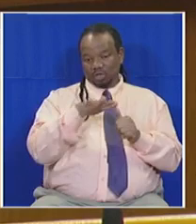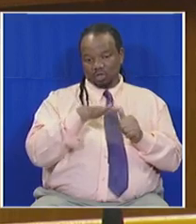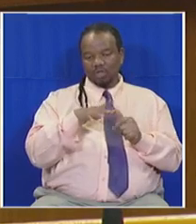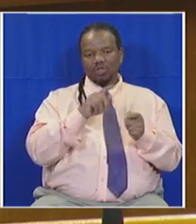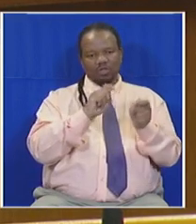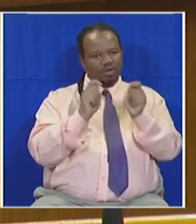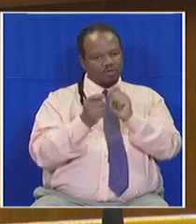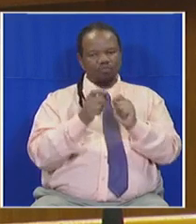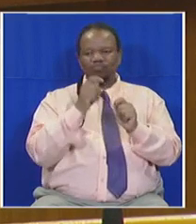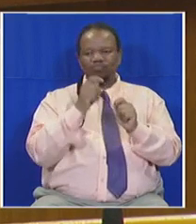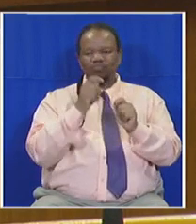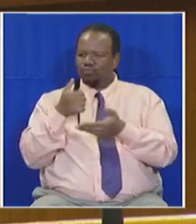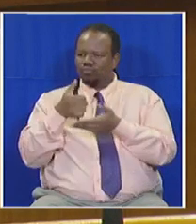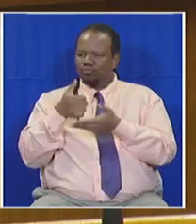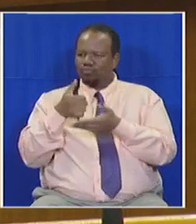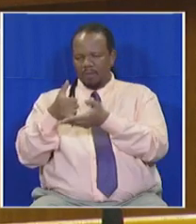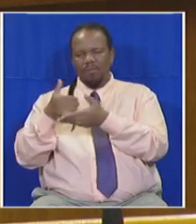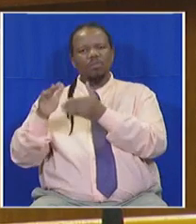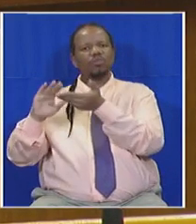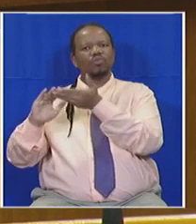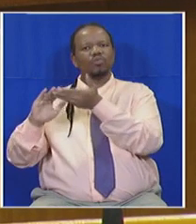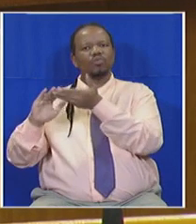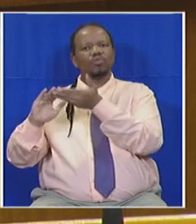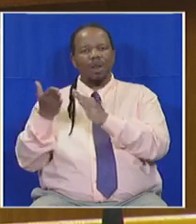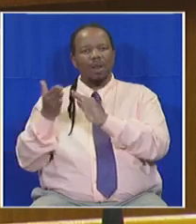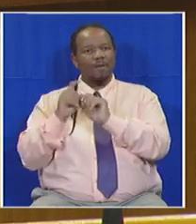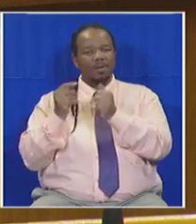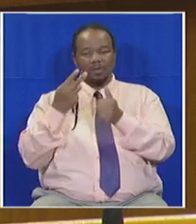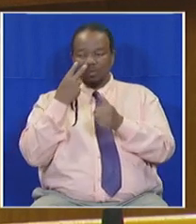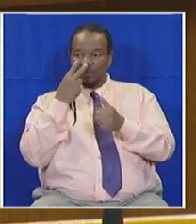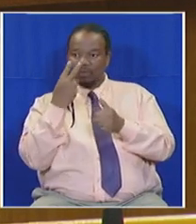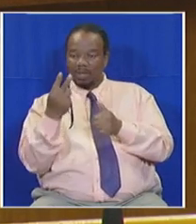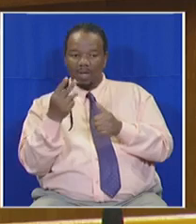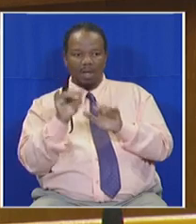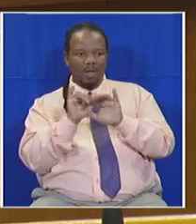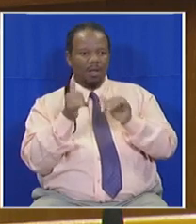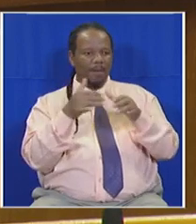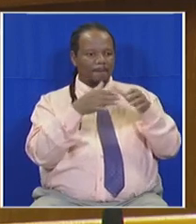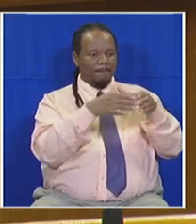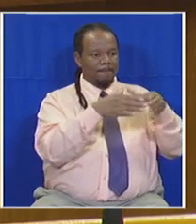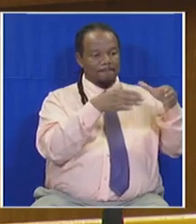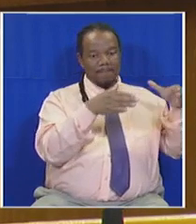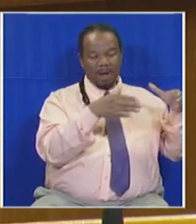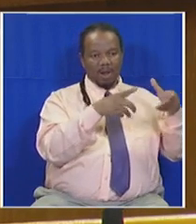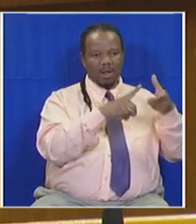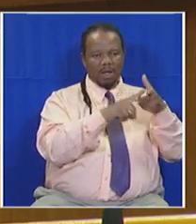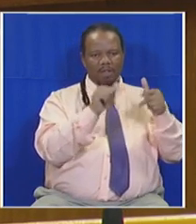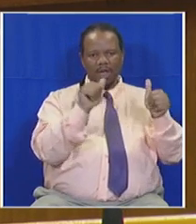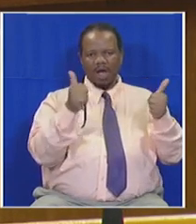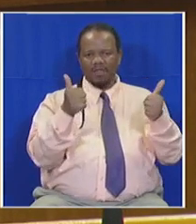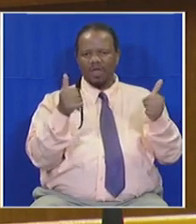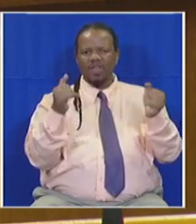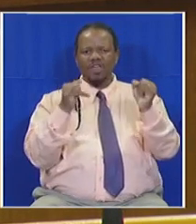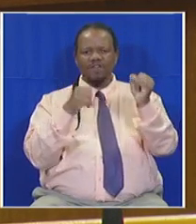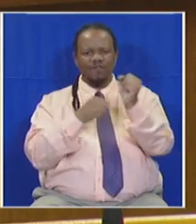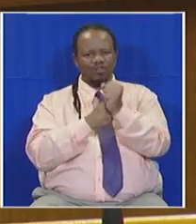citizens. To that end, we have identified the misalignment between bulk and reticulation infrastructure as one of the